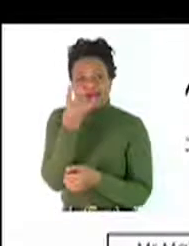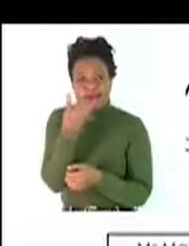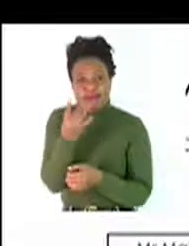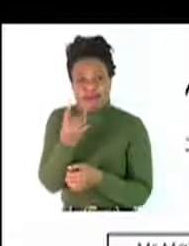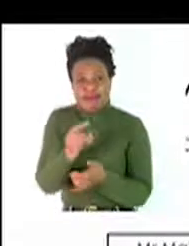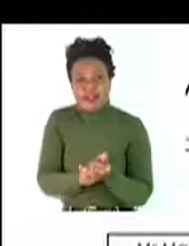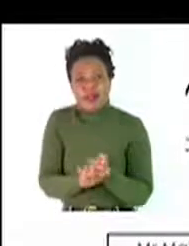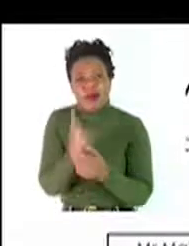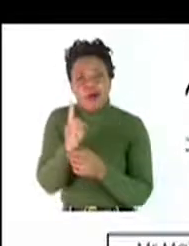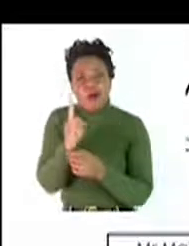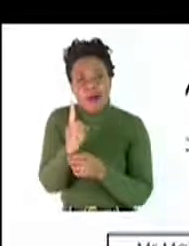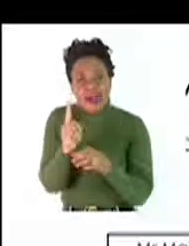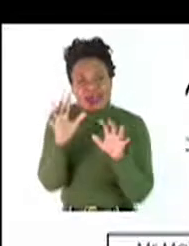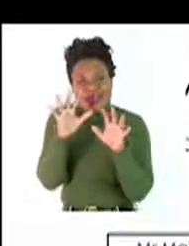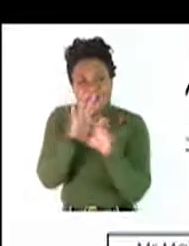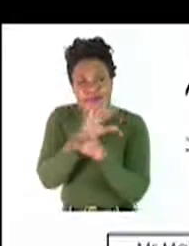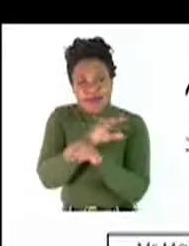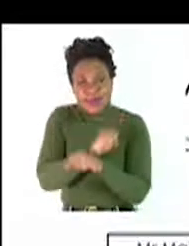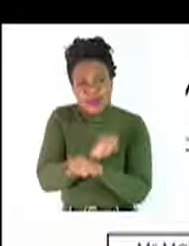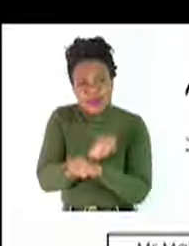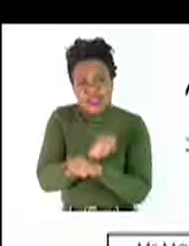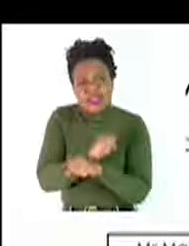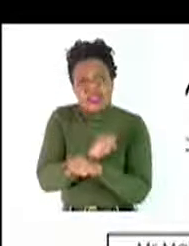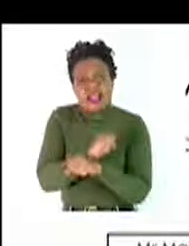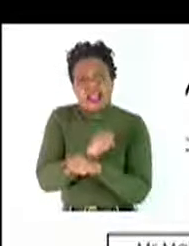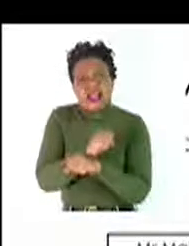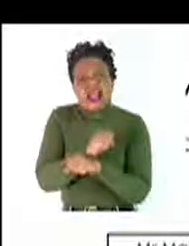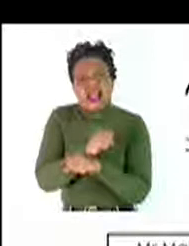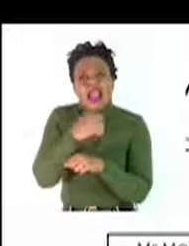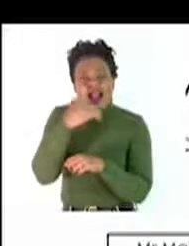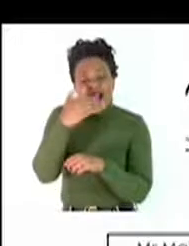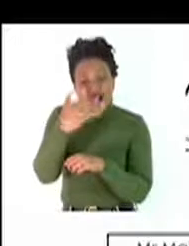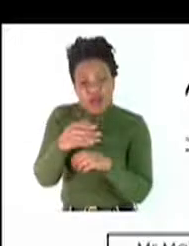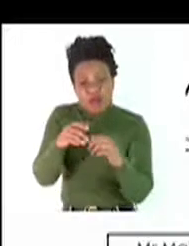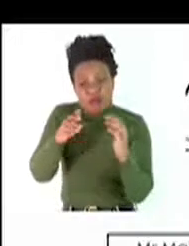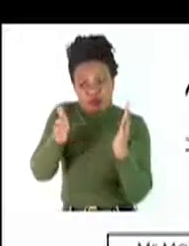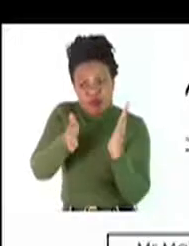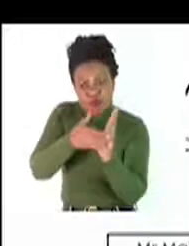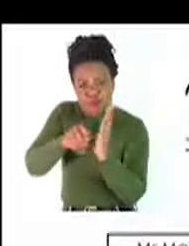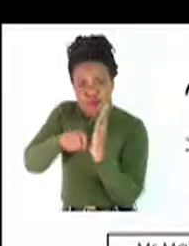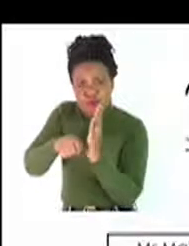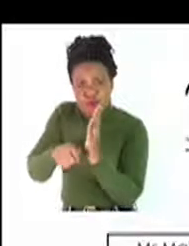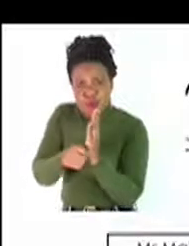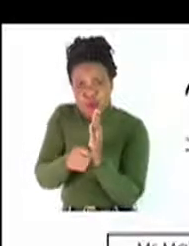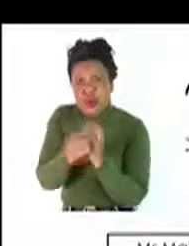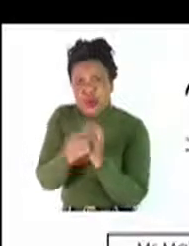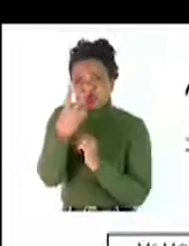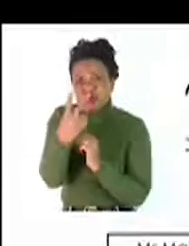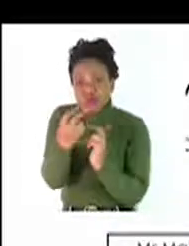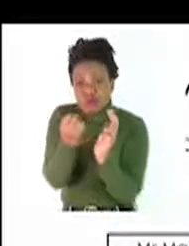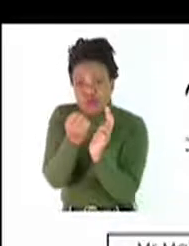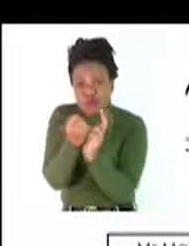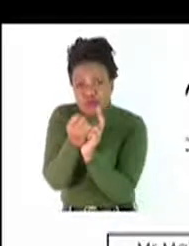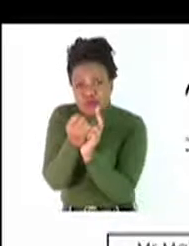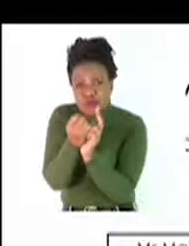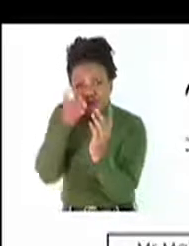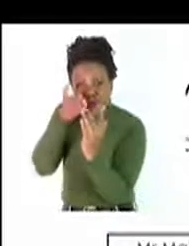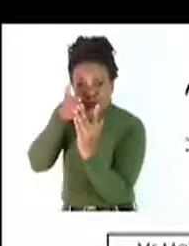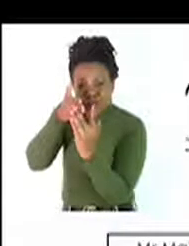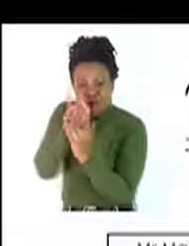Mayber had locked his store, 2 thieves broke in and stole all the money he made that